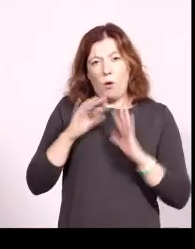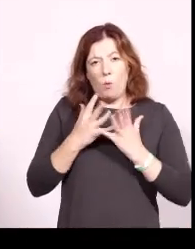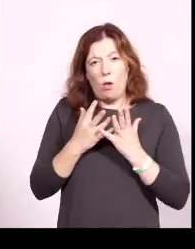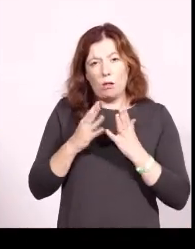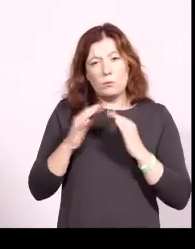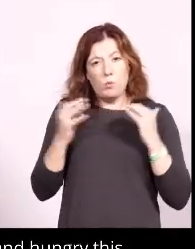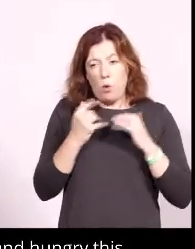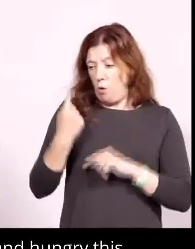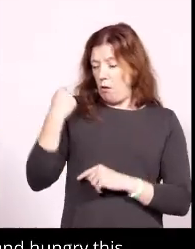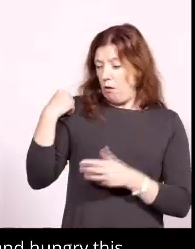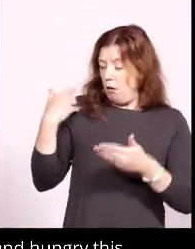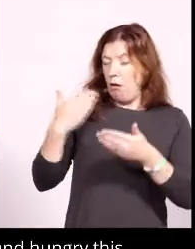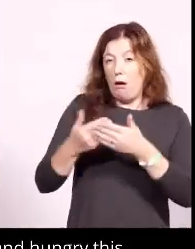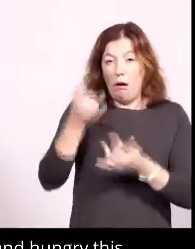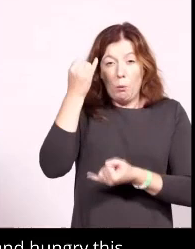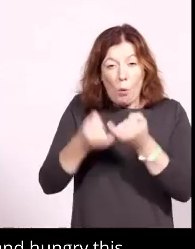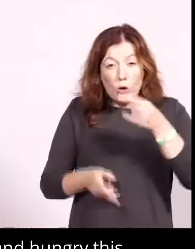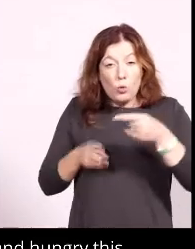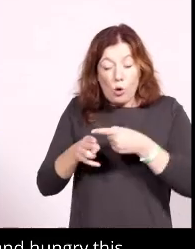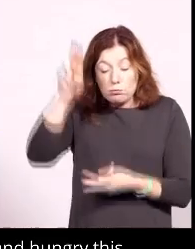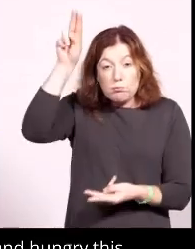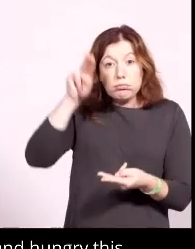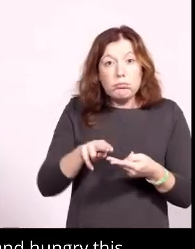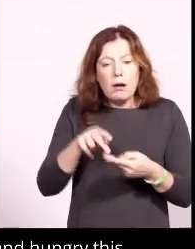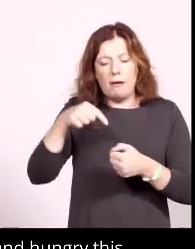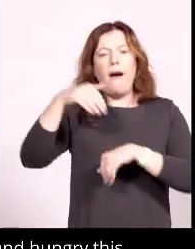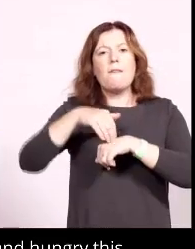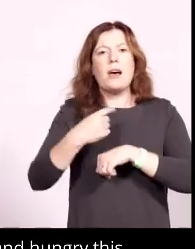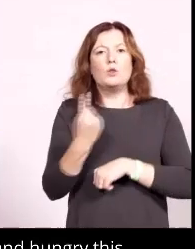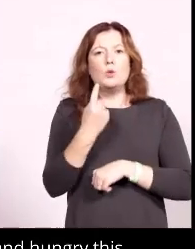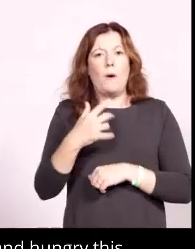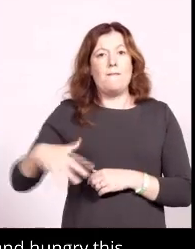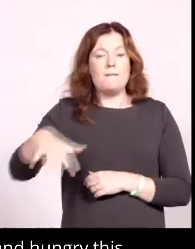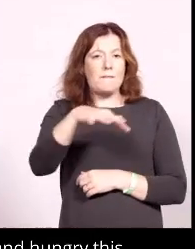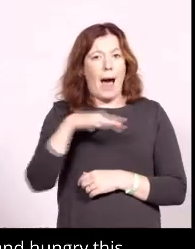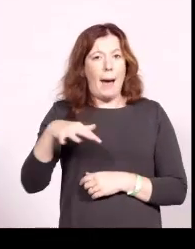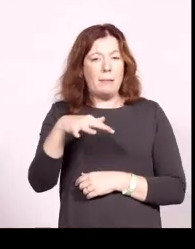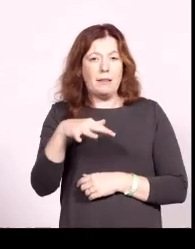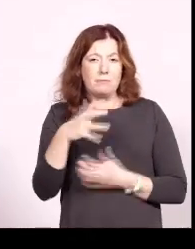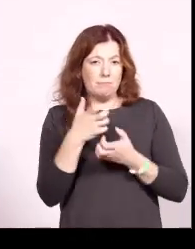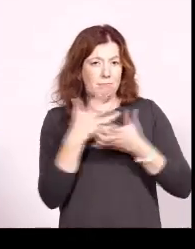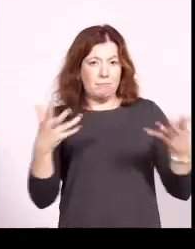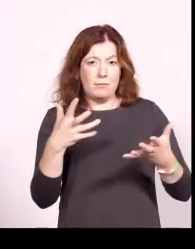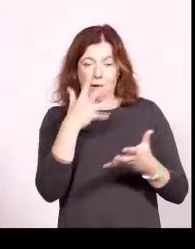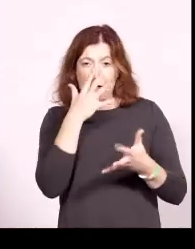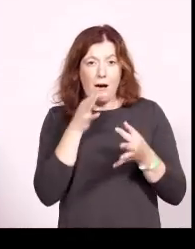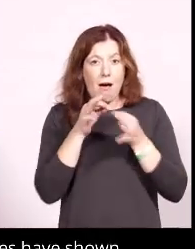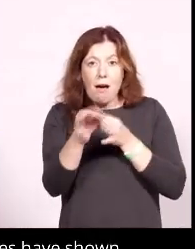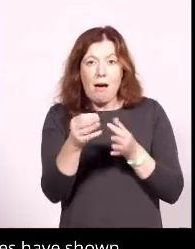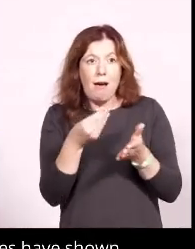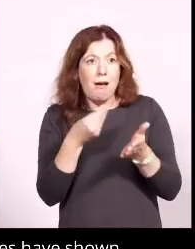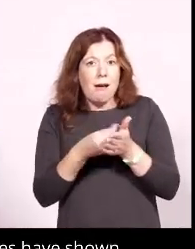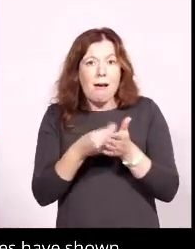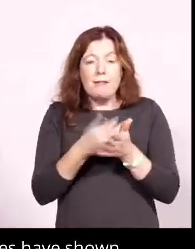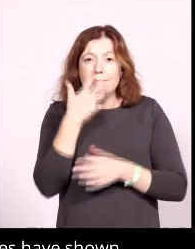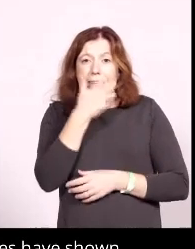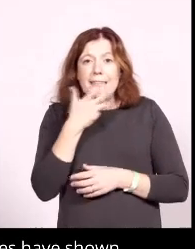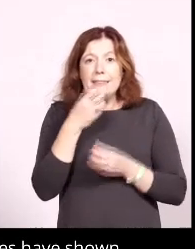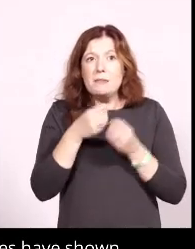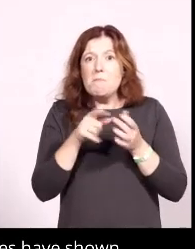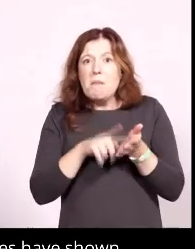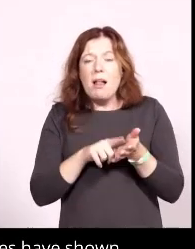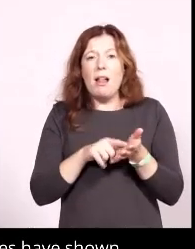War. This will mean millions of families going cold and hungry this Christmas. Politics is